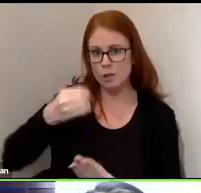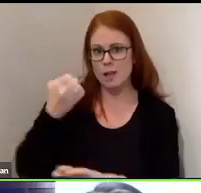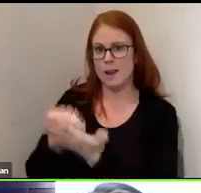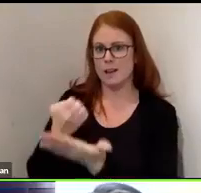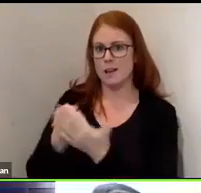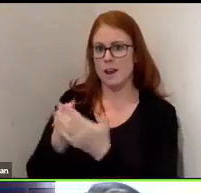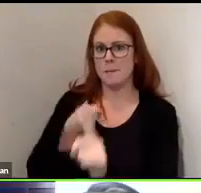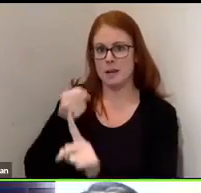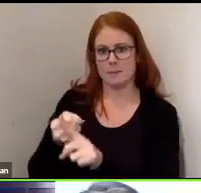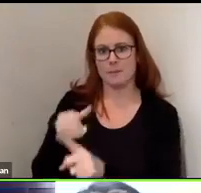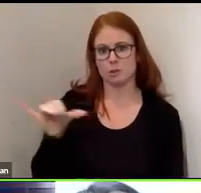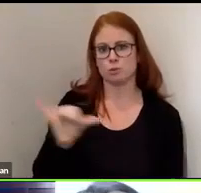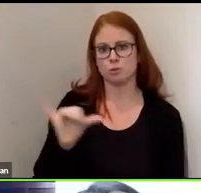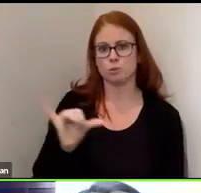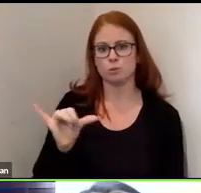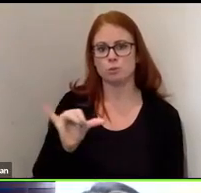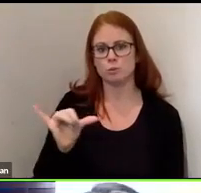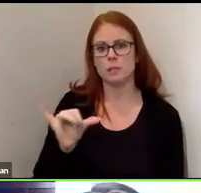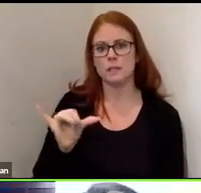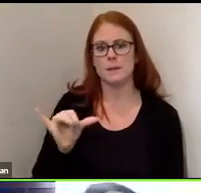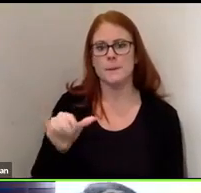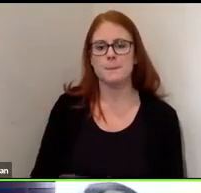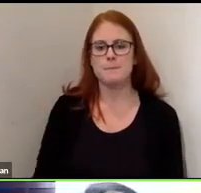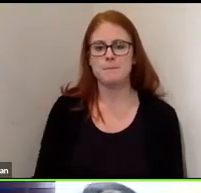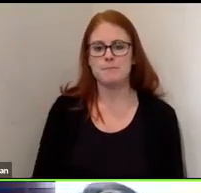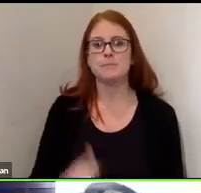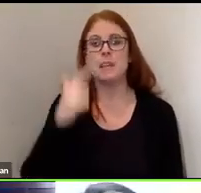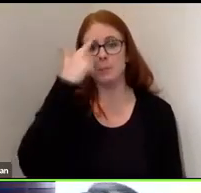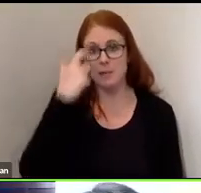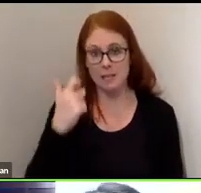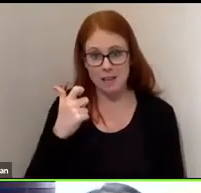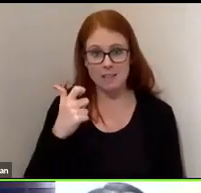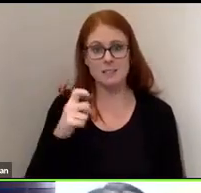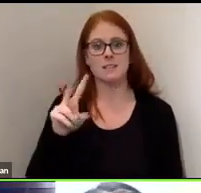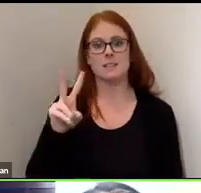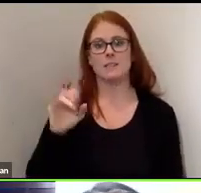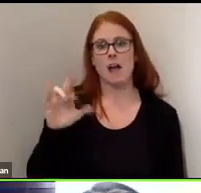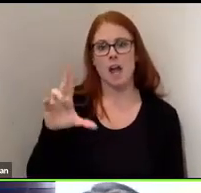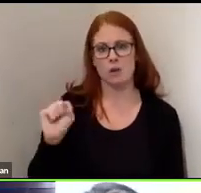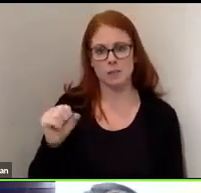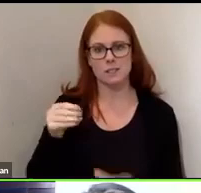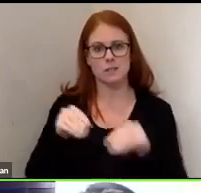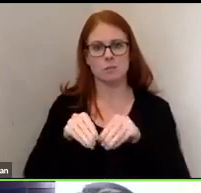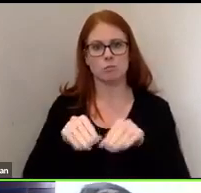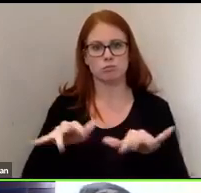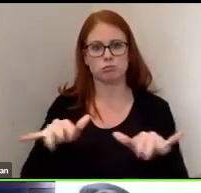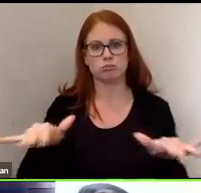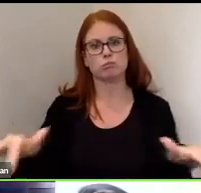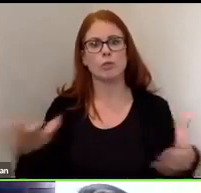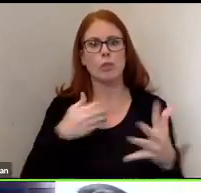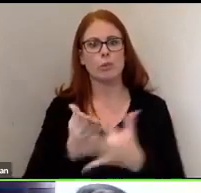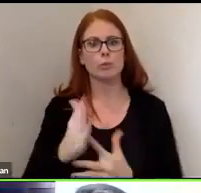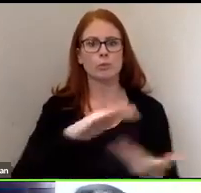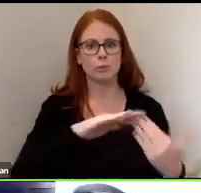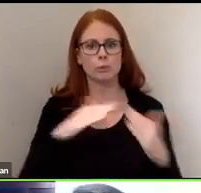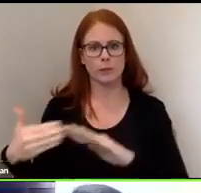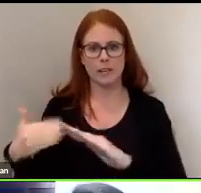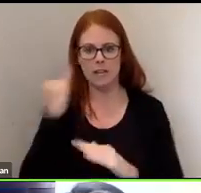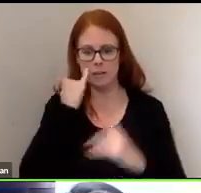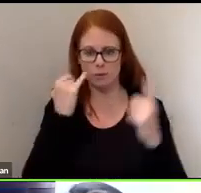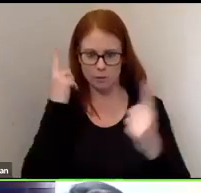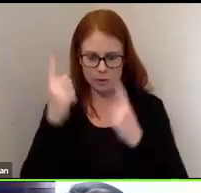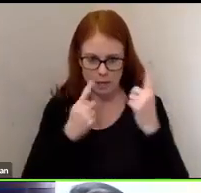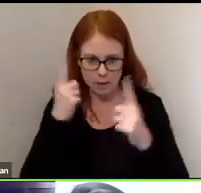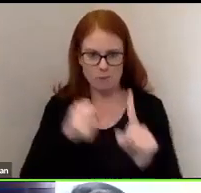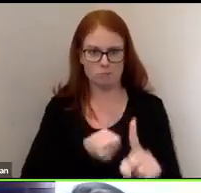aspects of the impacts of this pandemic, because the virus is spreading through our community. And so when we think about the impacts